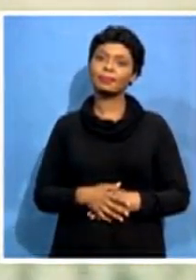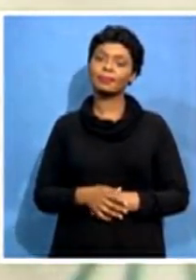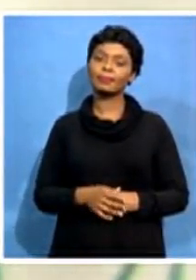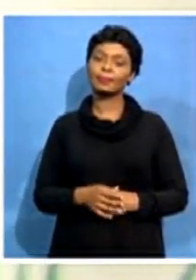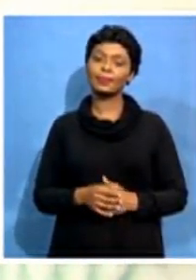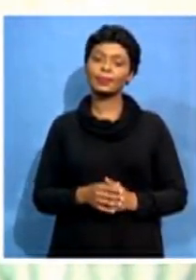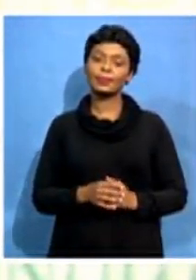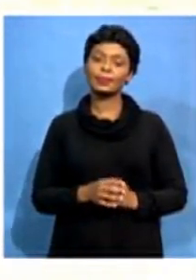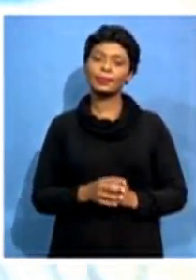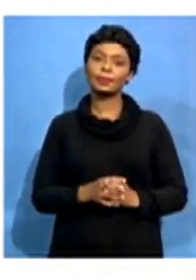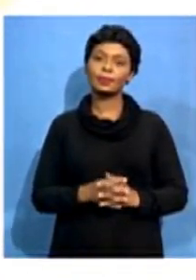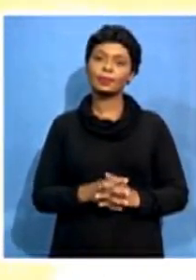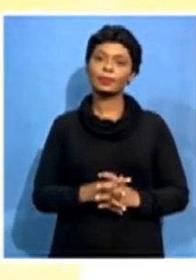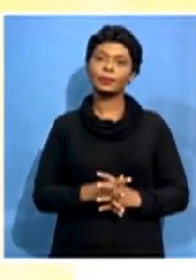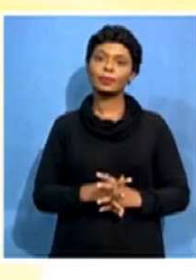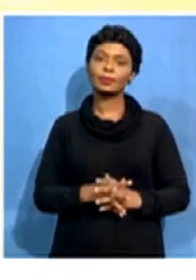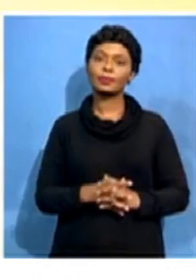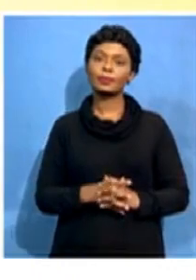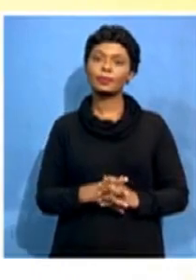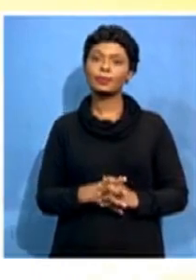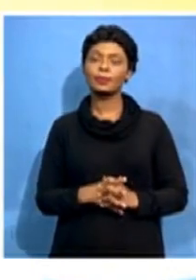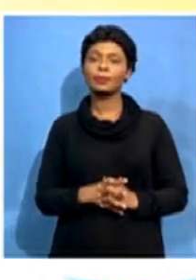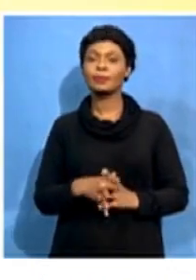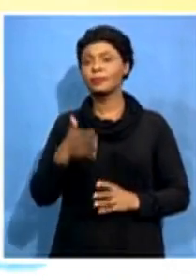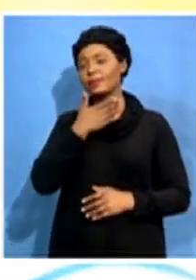the best of luck. Thank you. I'll be there.